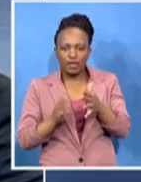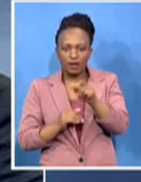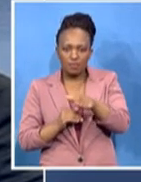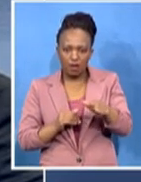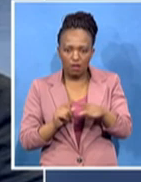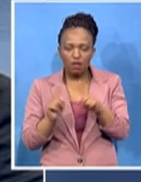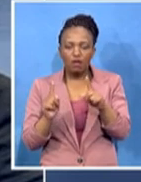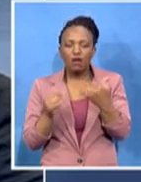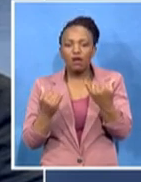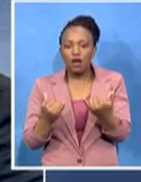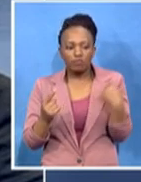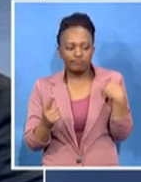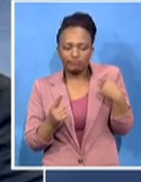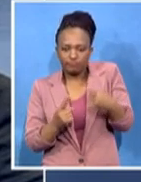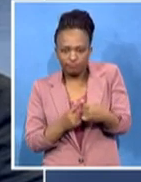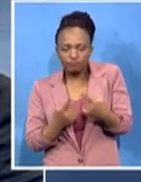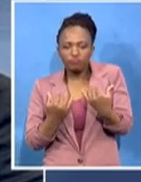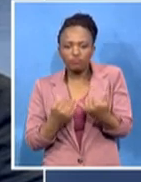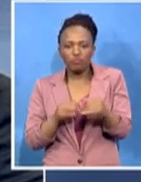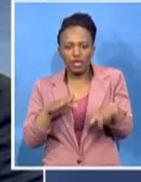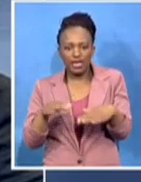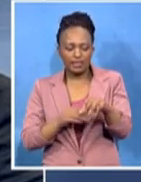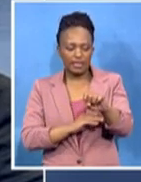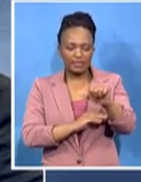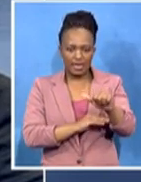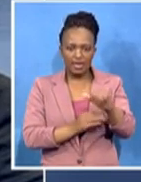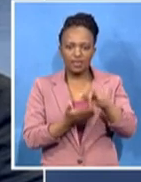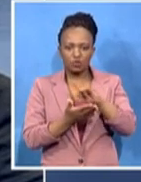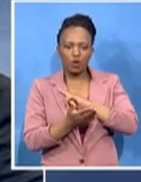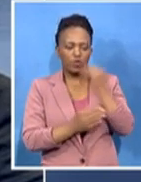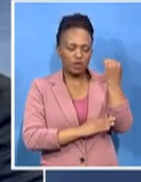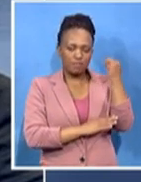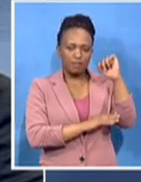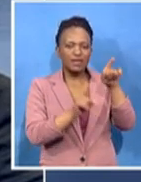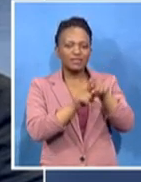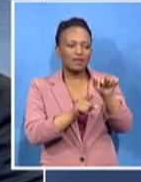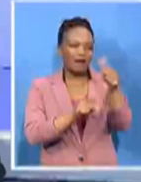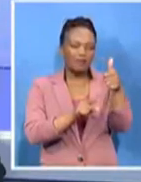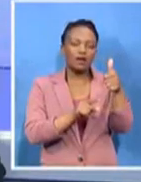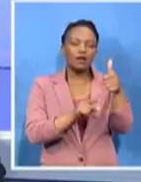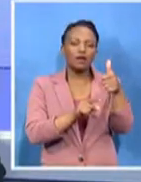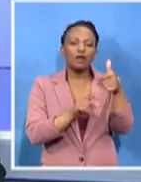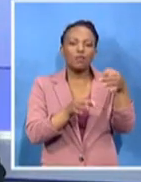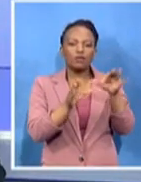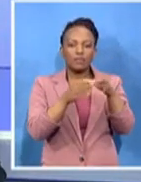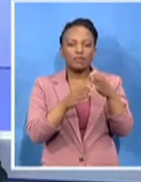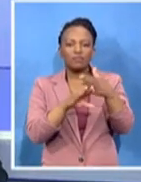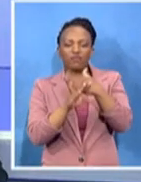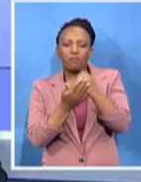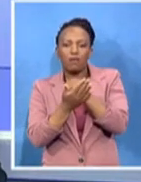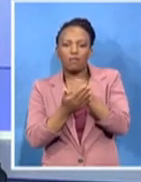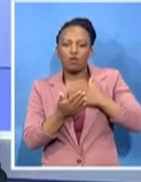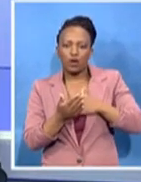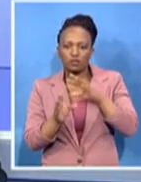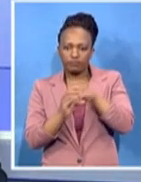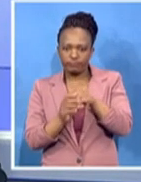ActionSA different to what we've treated other political parties that registered with us. So there's also been assertions that